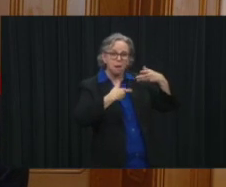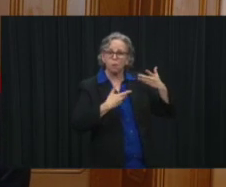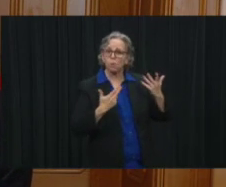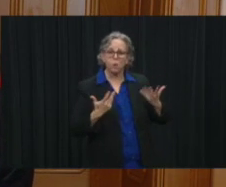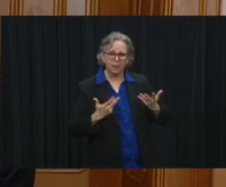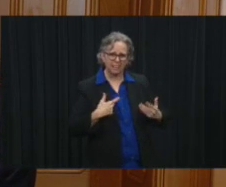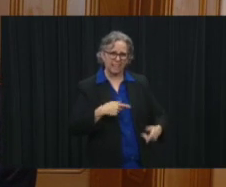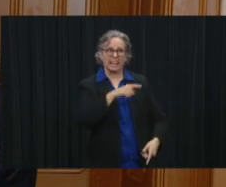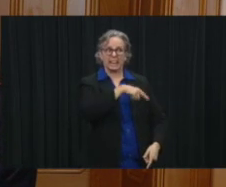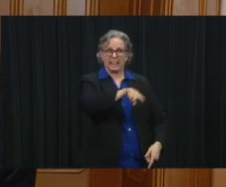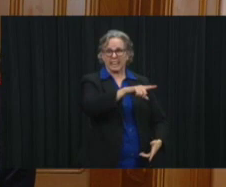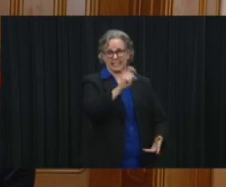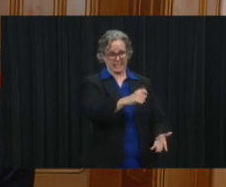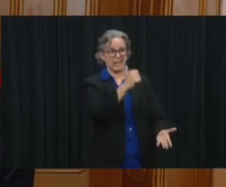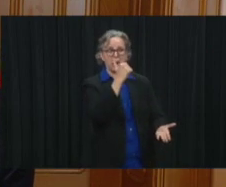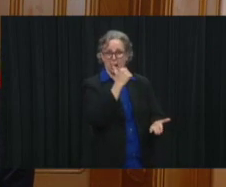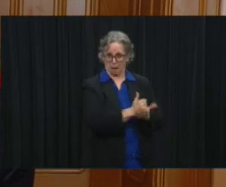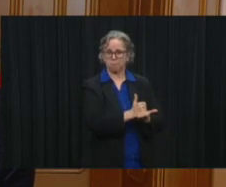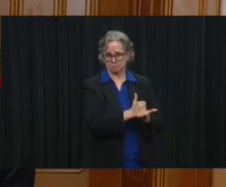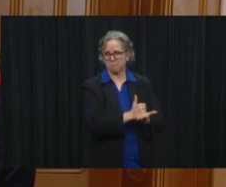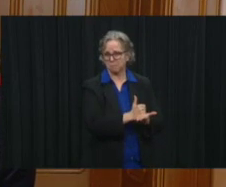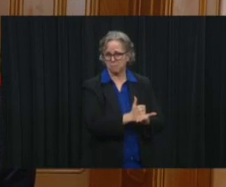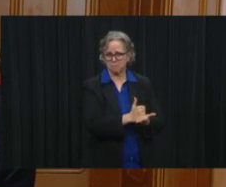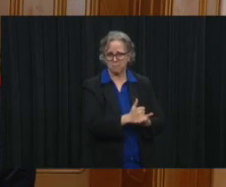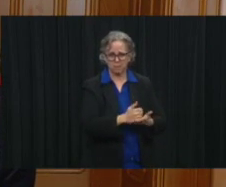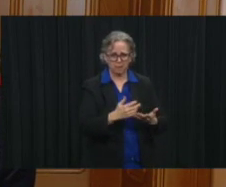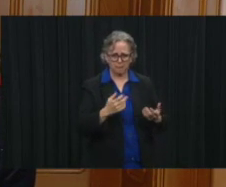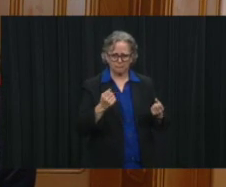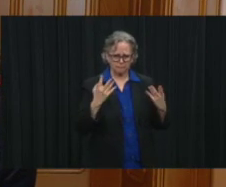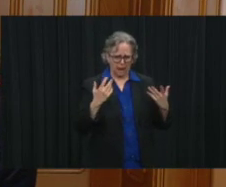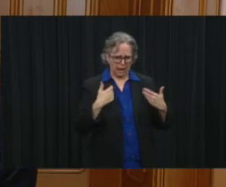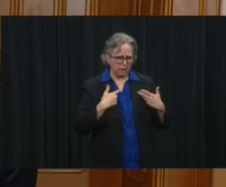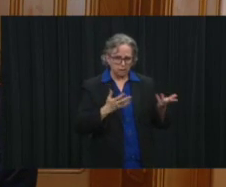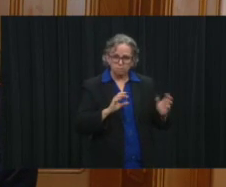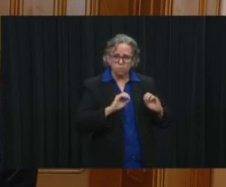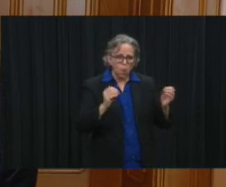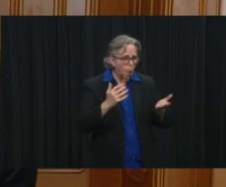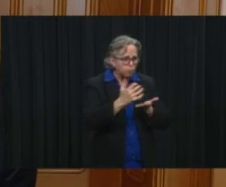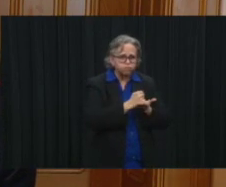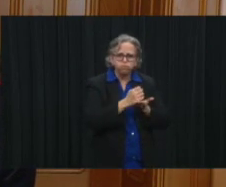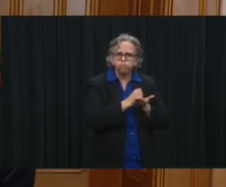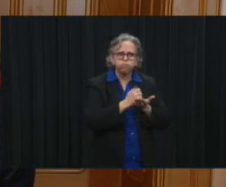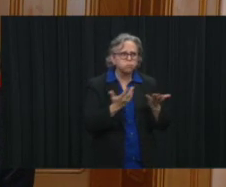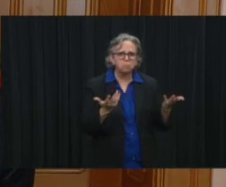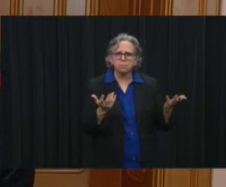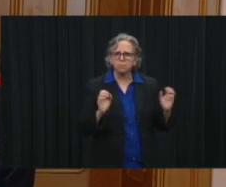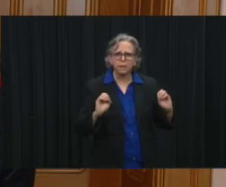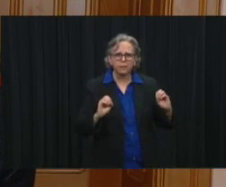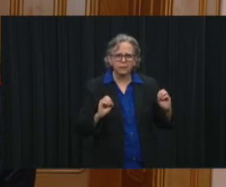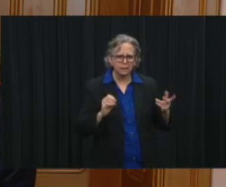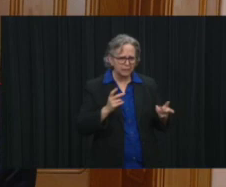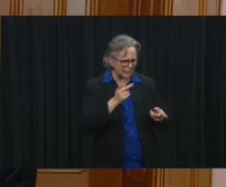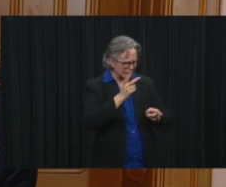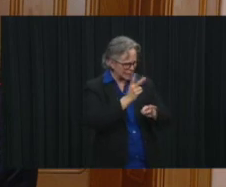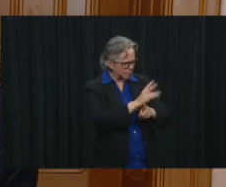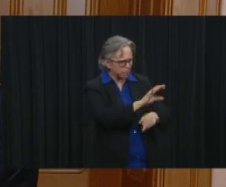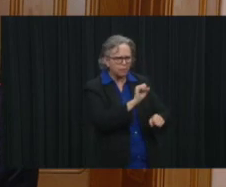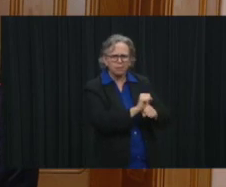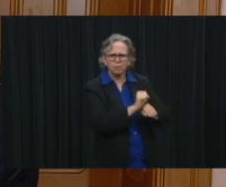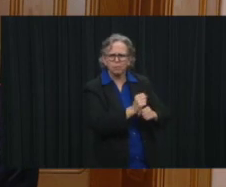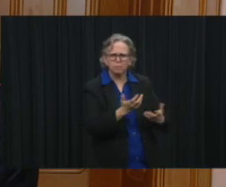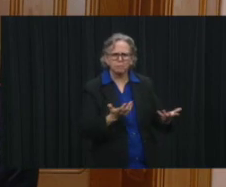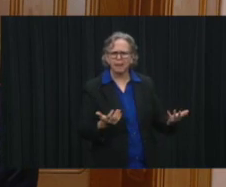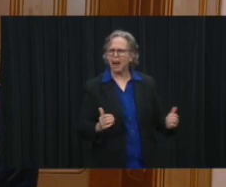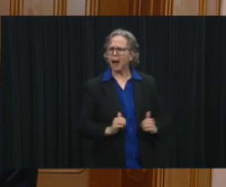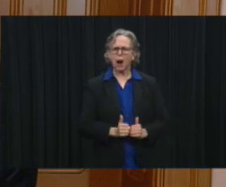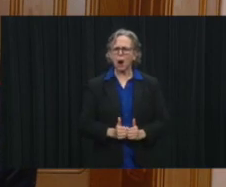now to keep people at work. Many of them have no revenue coming in. They'd like to be able to keep their employees. This legislation deals with that